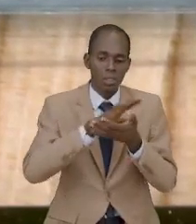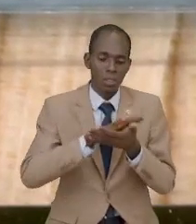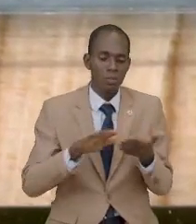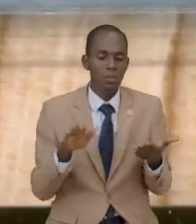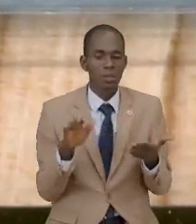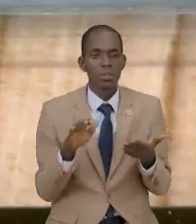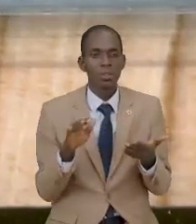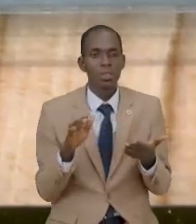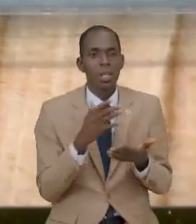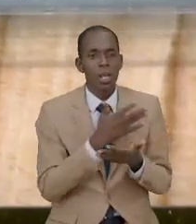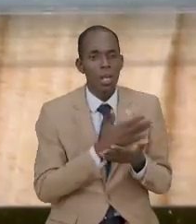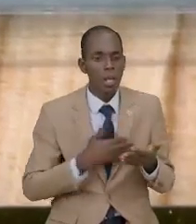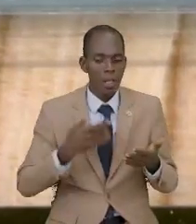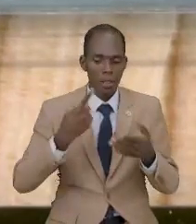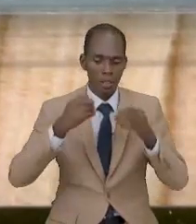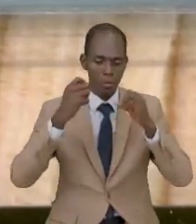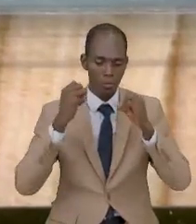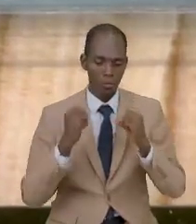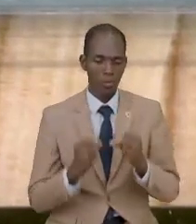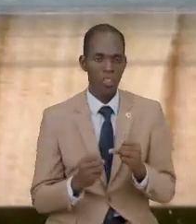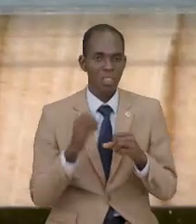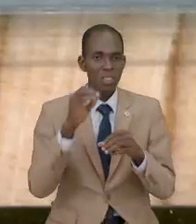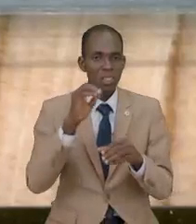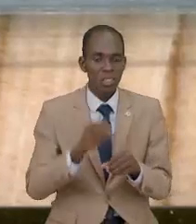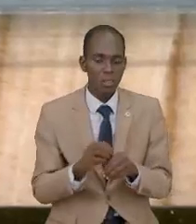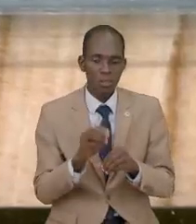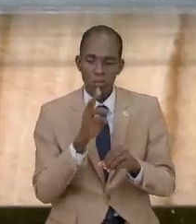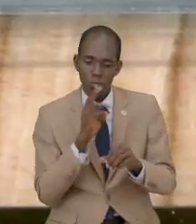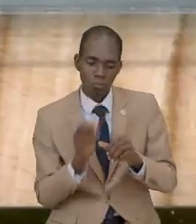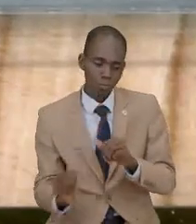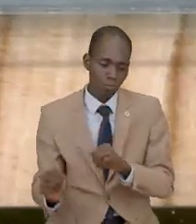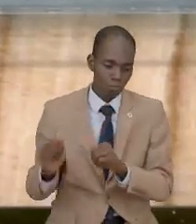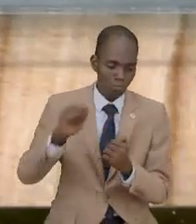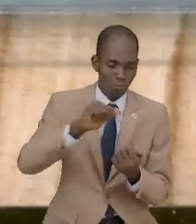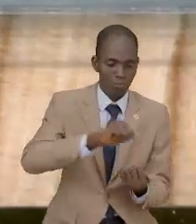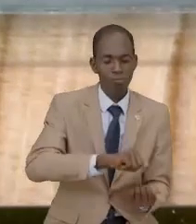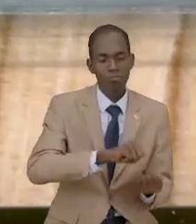sanctification, and the power, immersion,